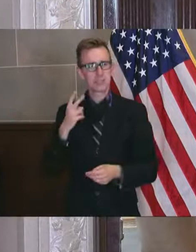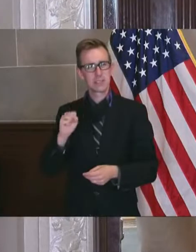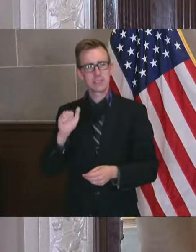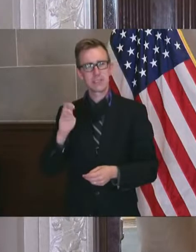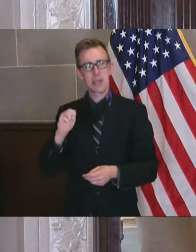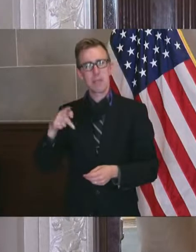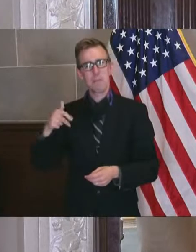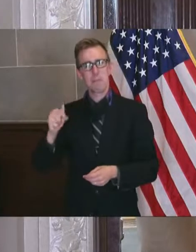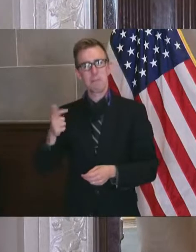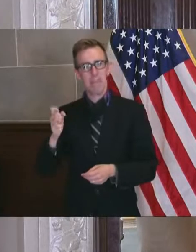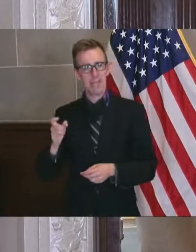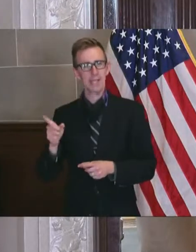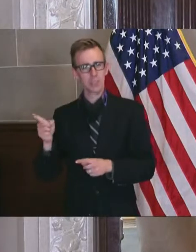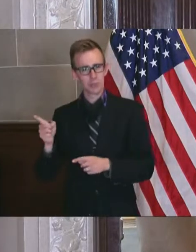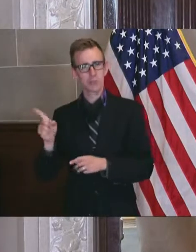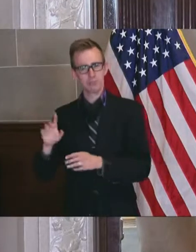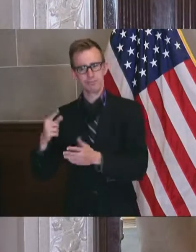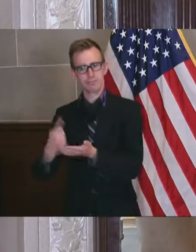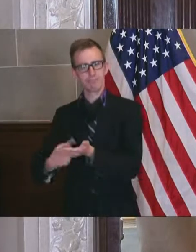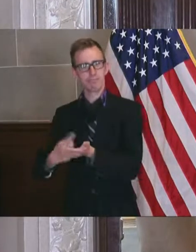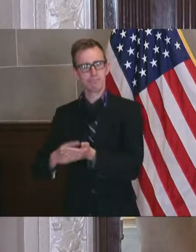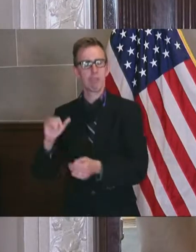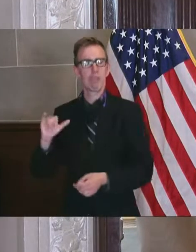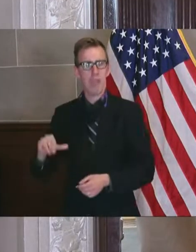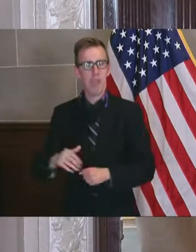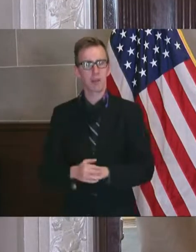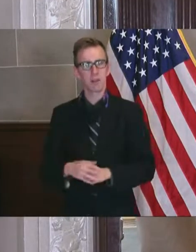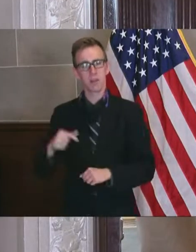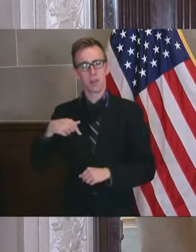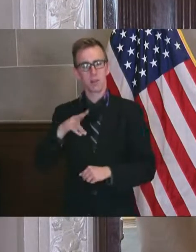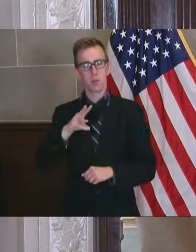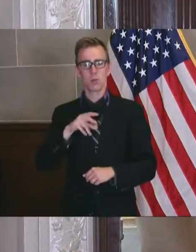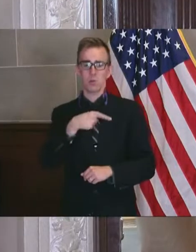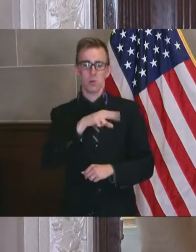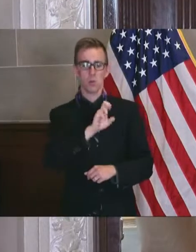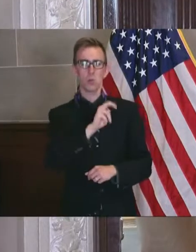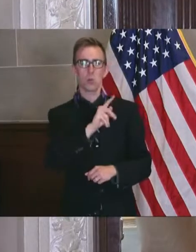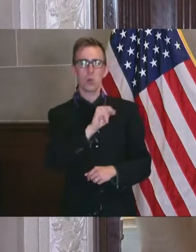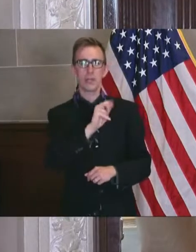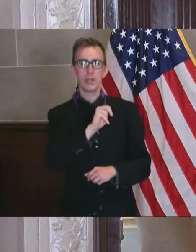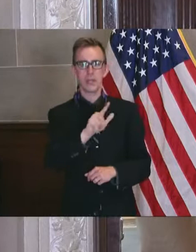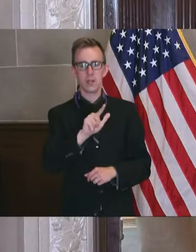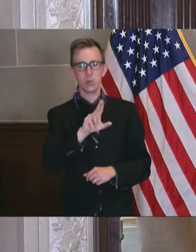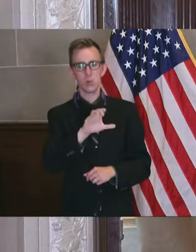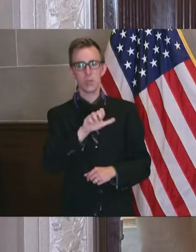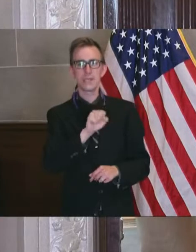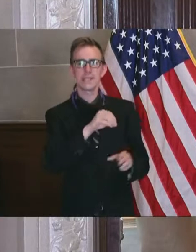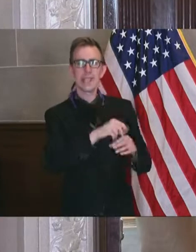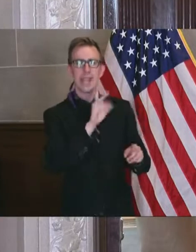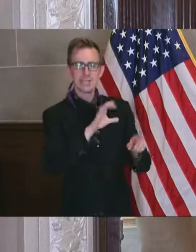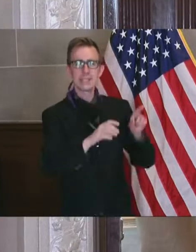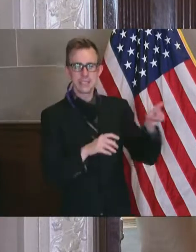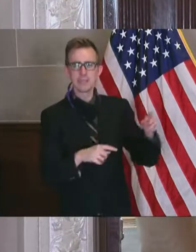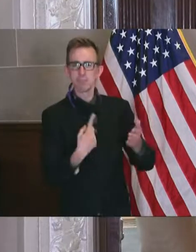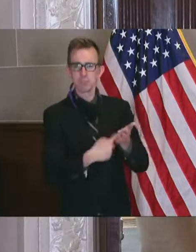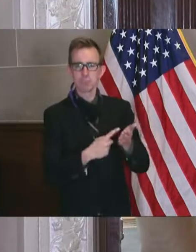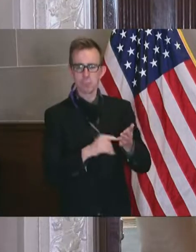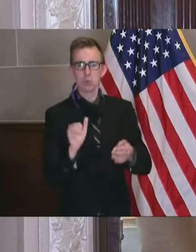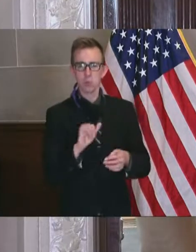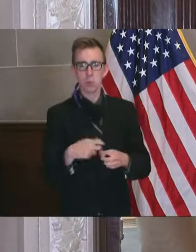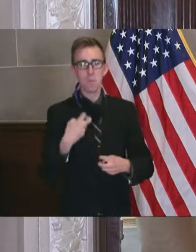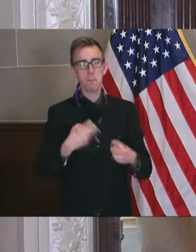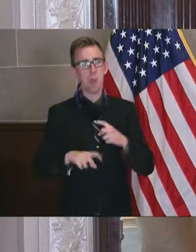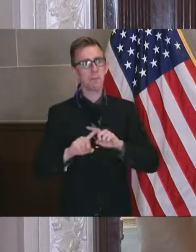and Lyda Crewson talk about that, and even Quentin Lucas in Kansas City talk about that. The problems that creates. It's very different